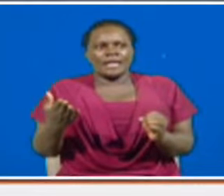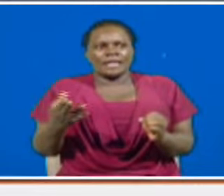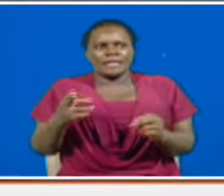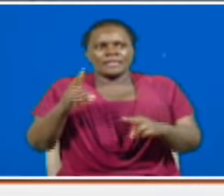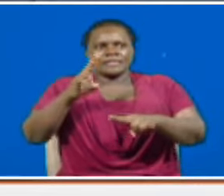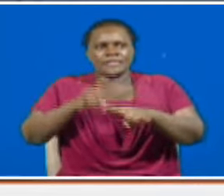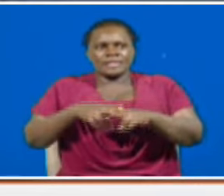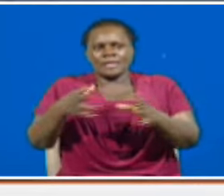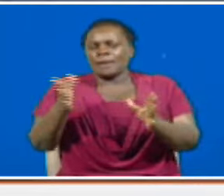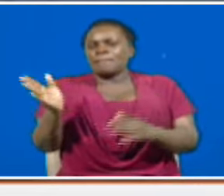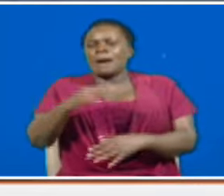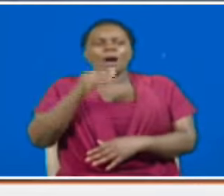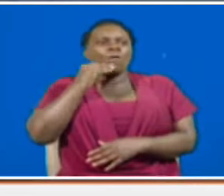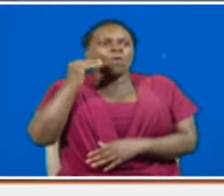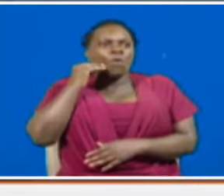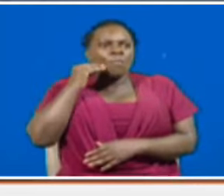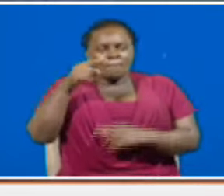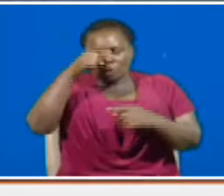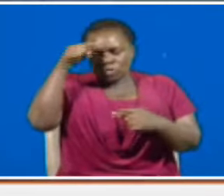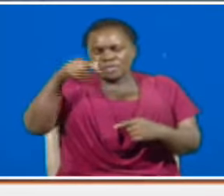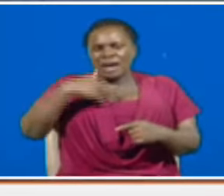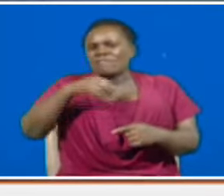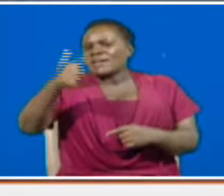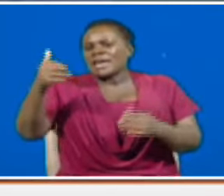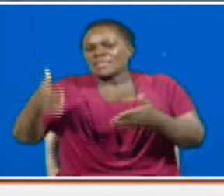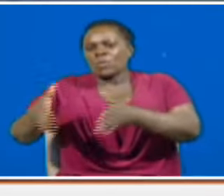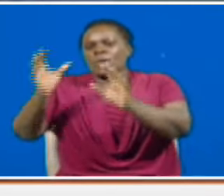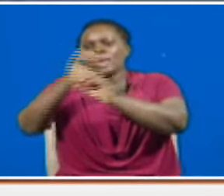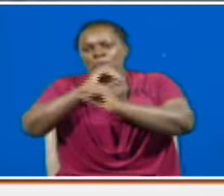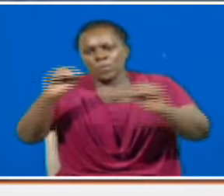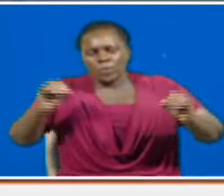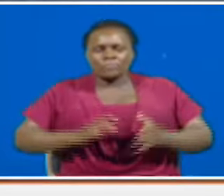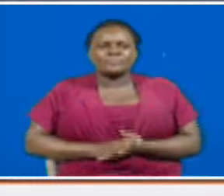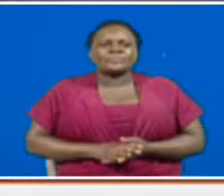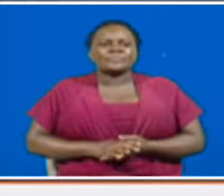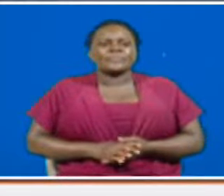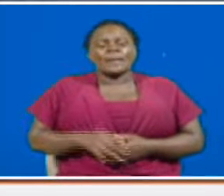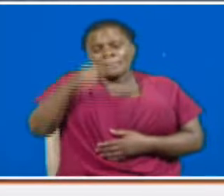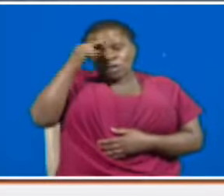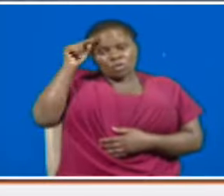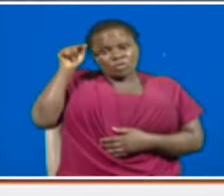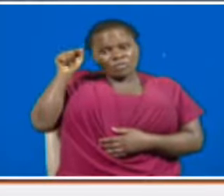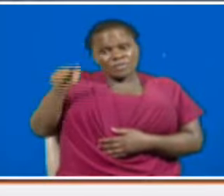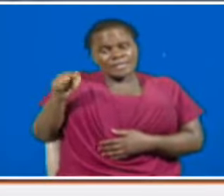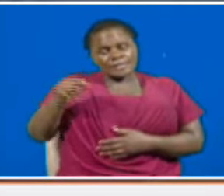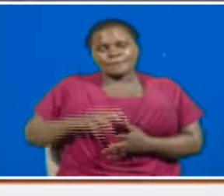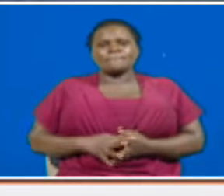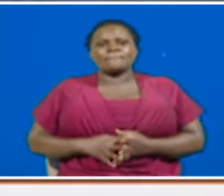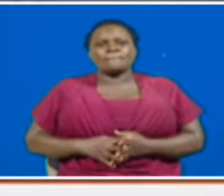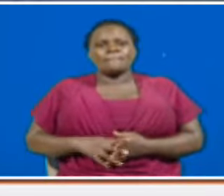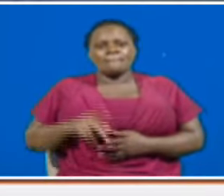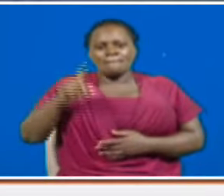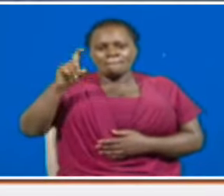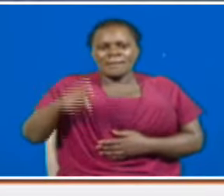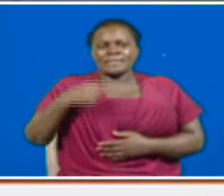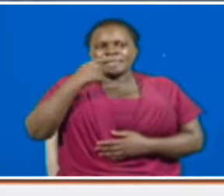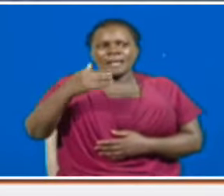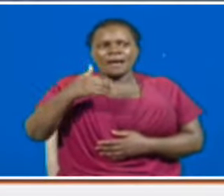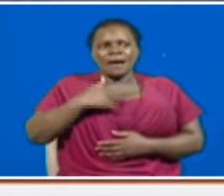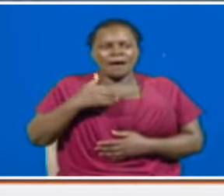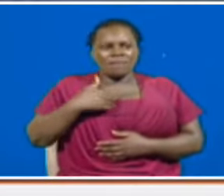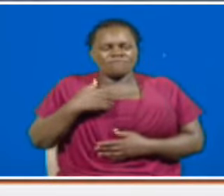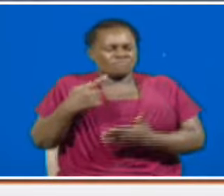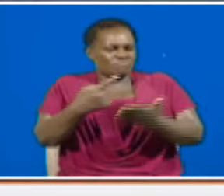on the bench and walk back home because they have no alternative. All right. So, and because of that then, I must say that we have had